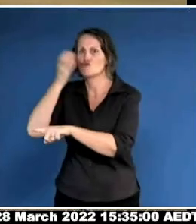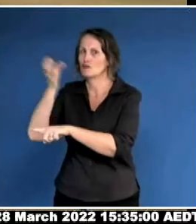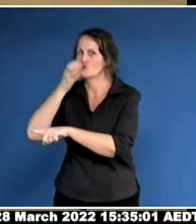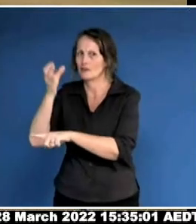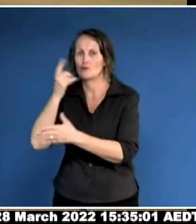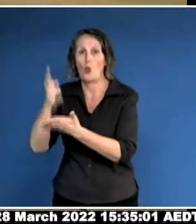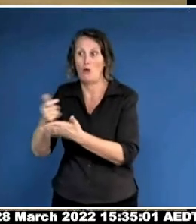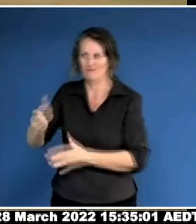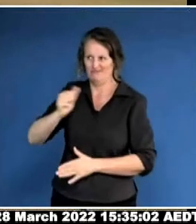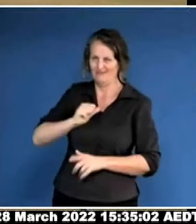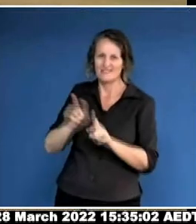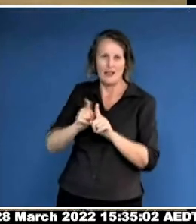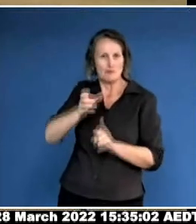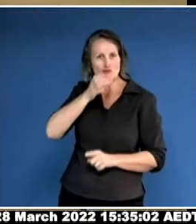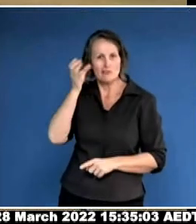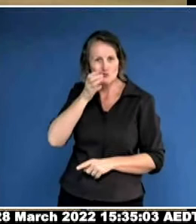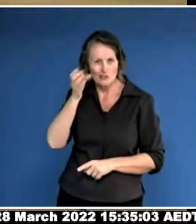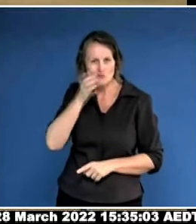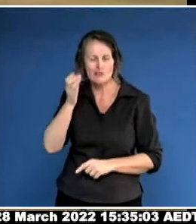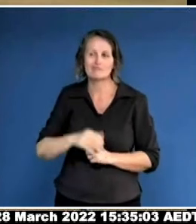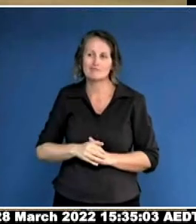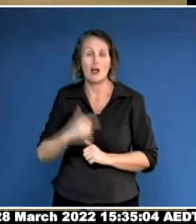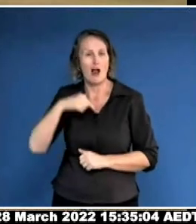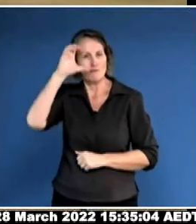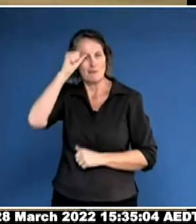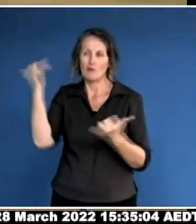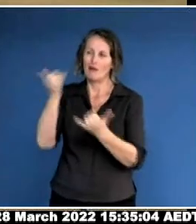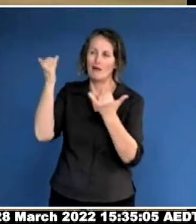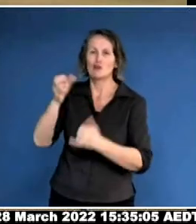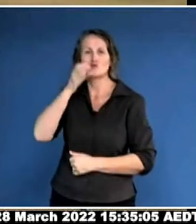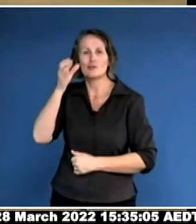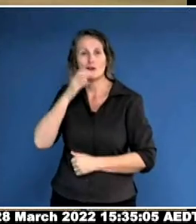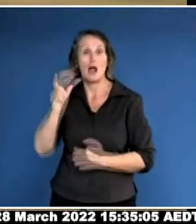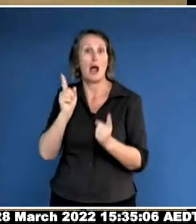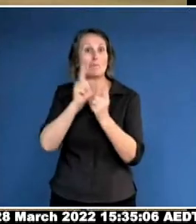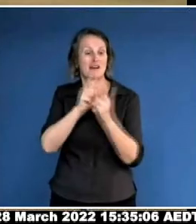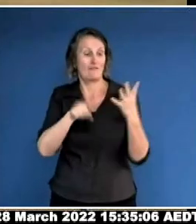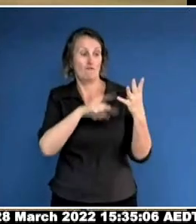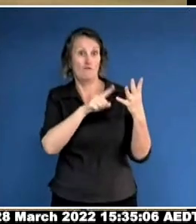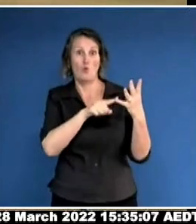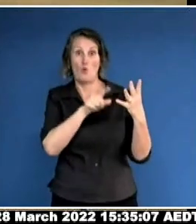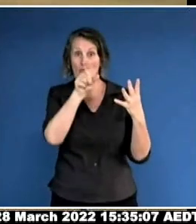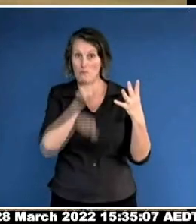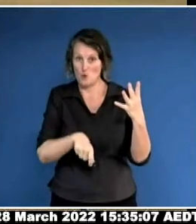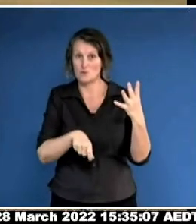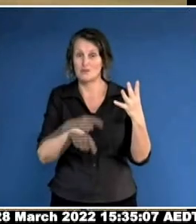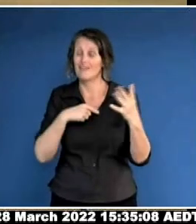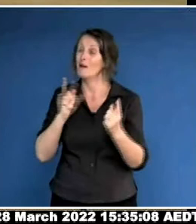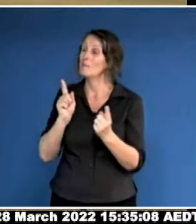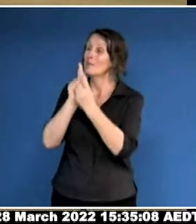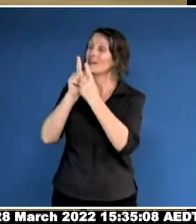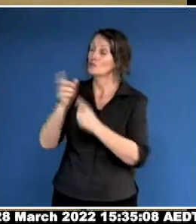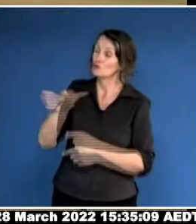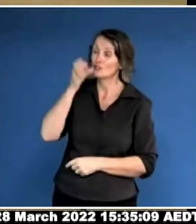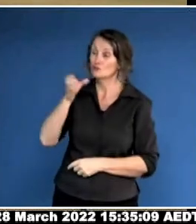one night I was having drinks with a group of friends and met person four. We were drinking and all of a sudden he just grabbed me and dragged me off to